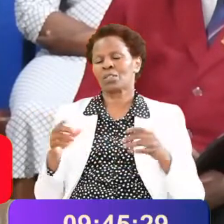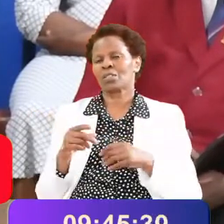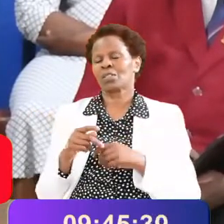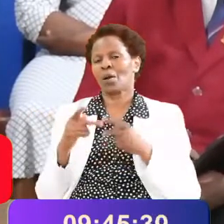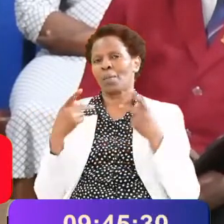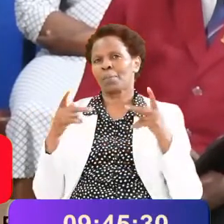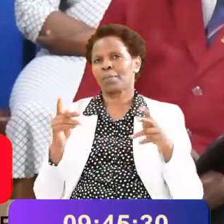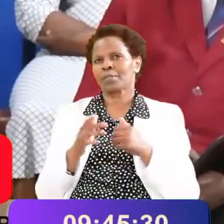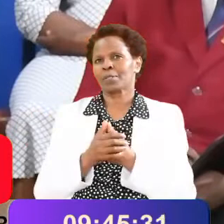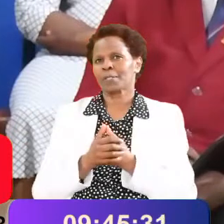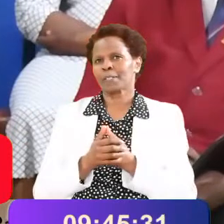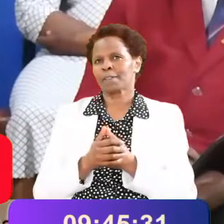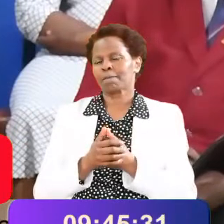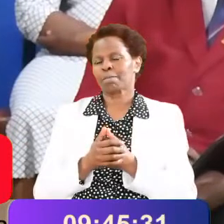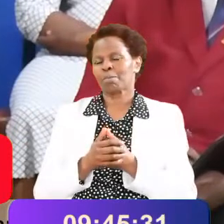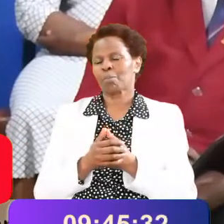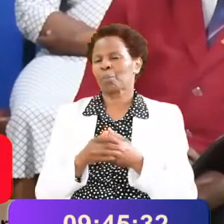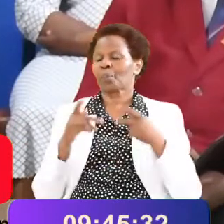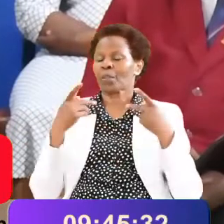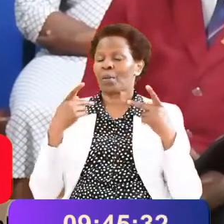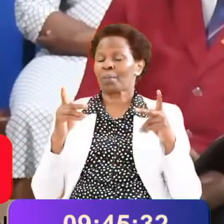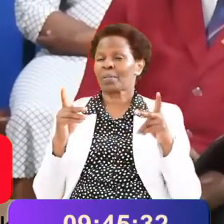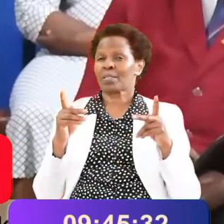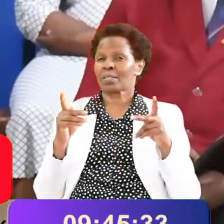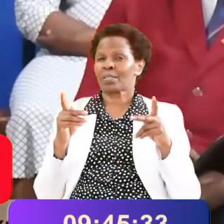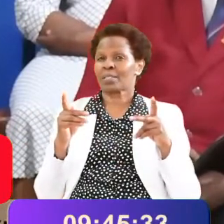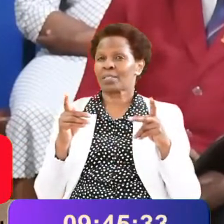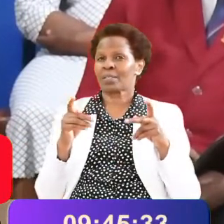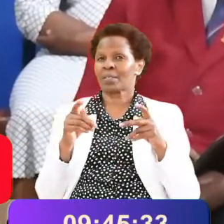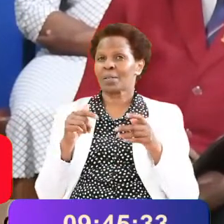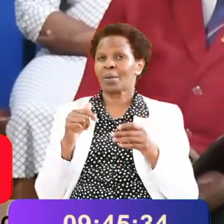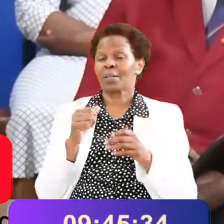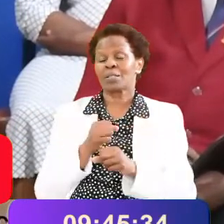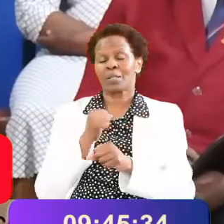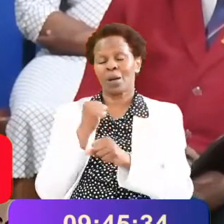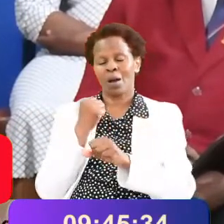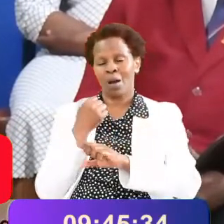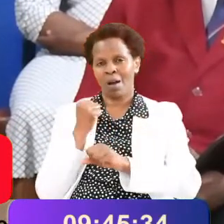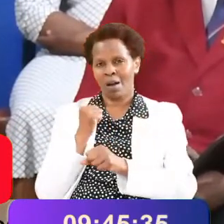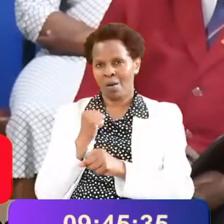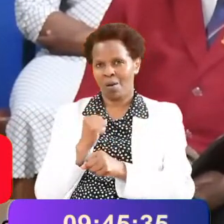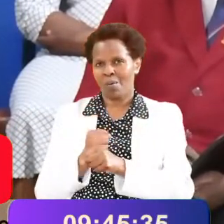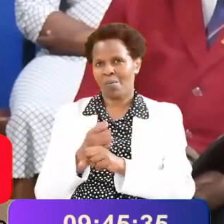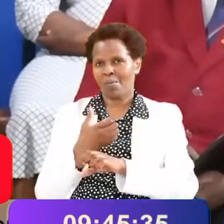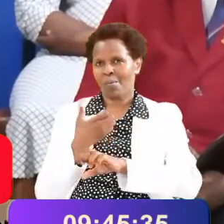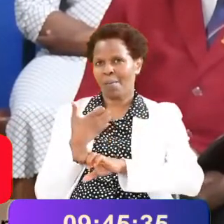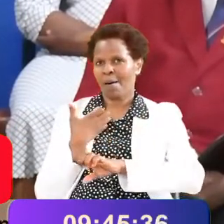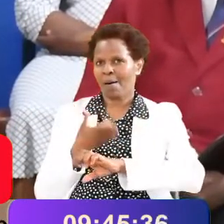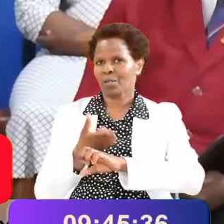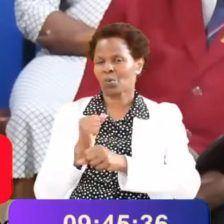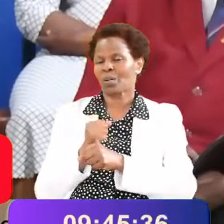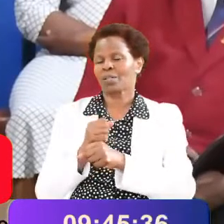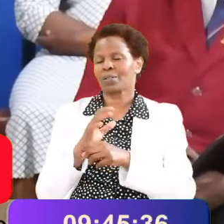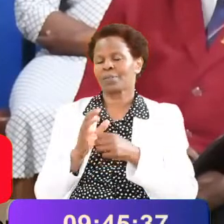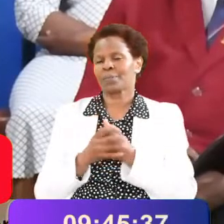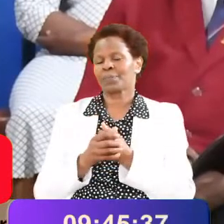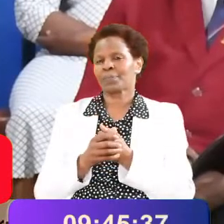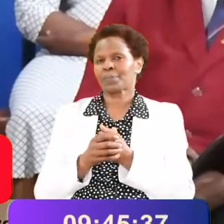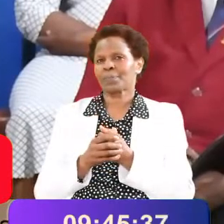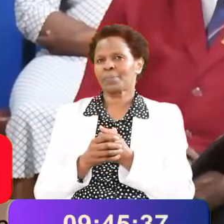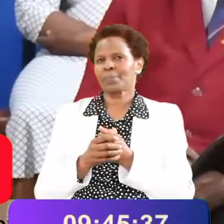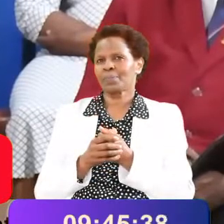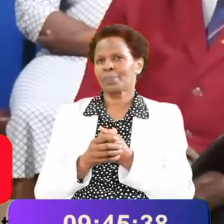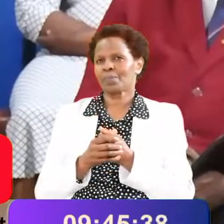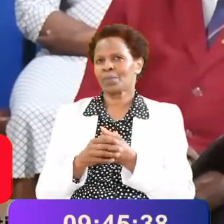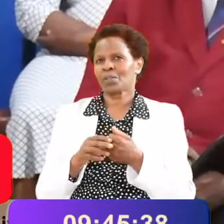one is that peace takes effort. This is in Hebrews 12 and verse 14. The Bible says,